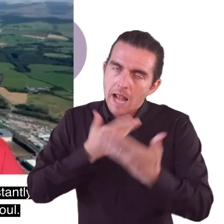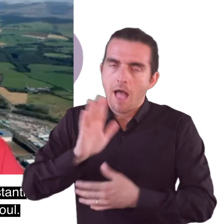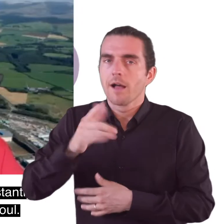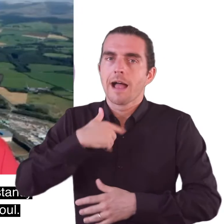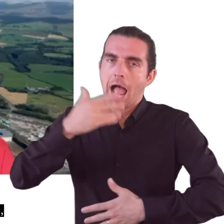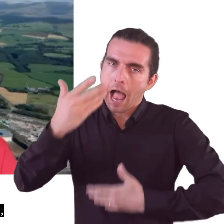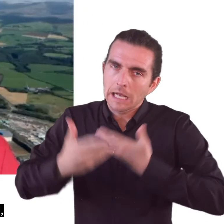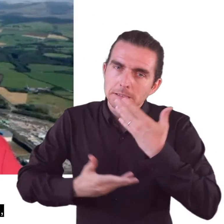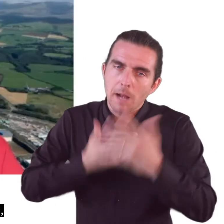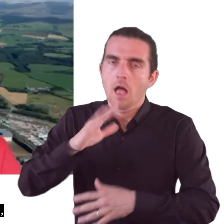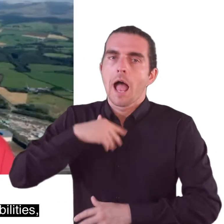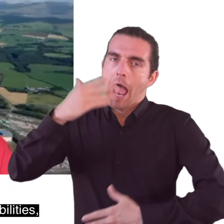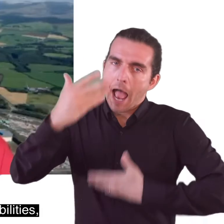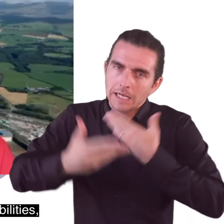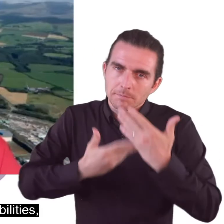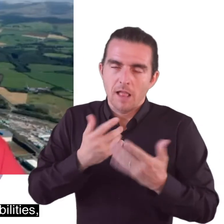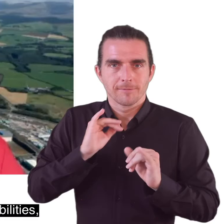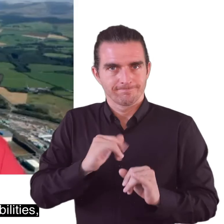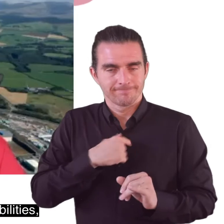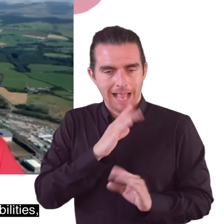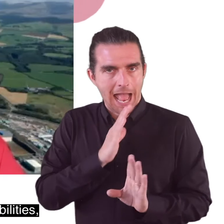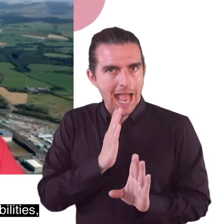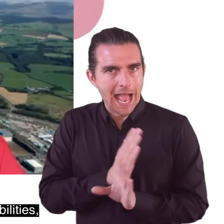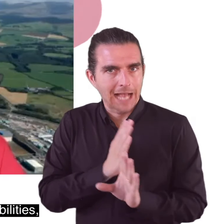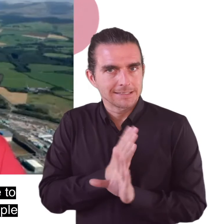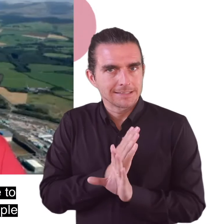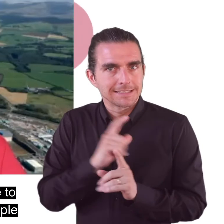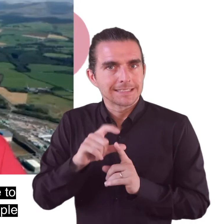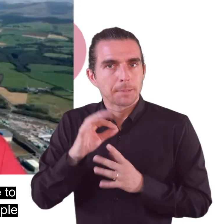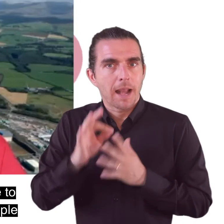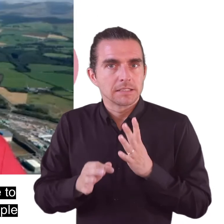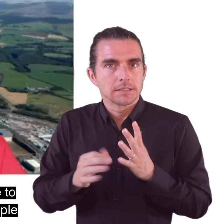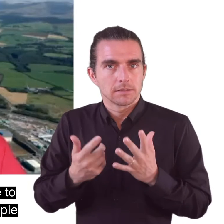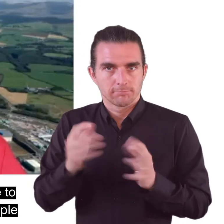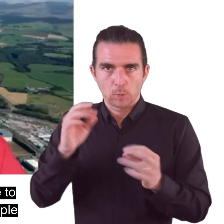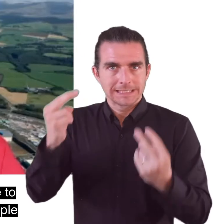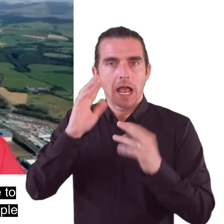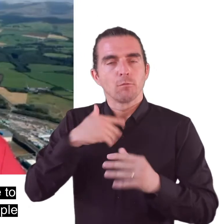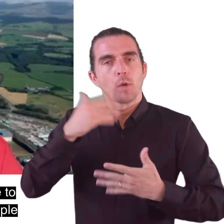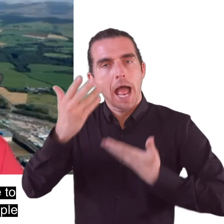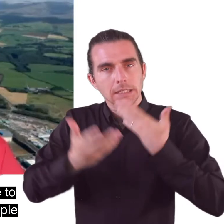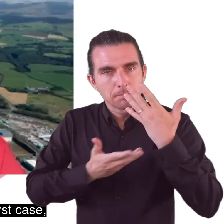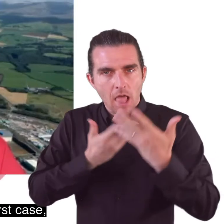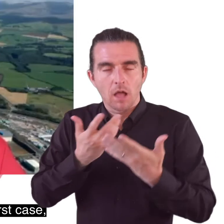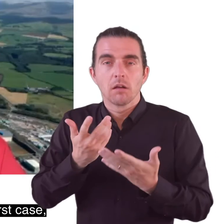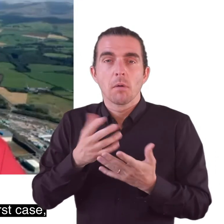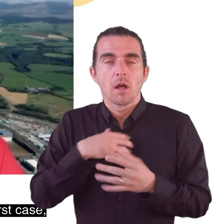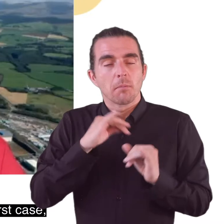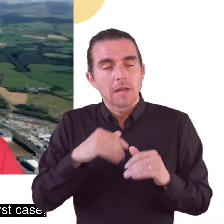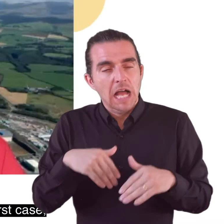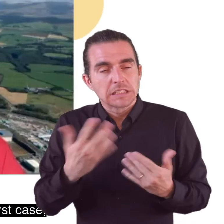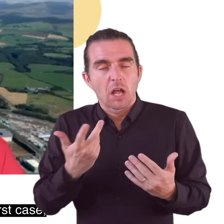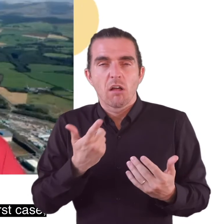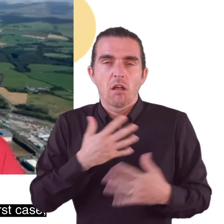bearing your soul. And for some people, especially with hidden disabilities, to be justified, you have to explain to so many people your worst